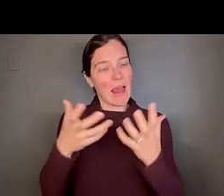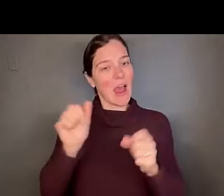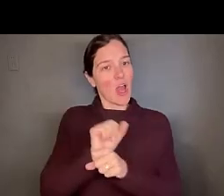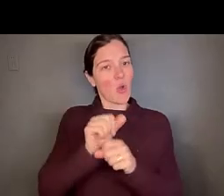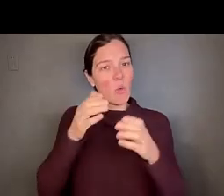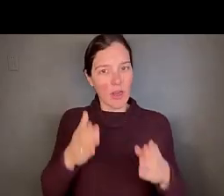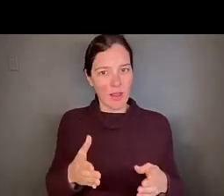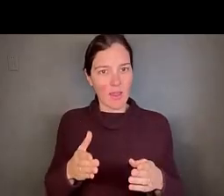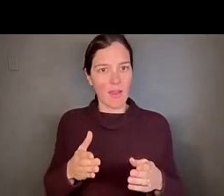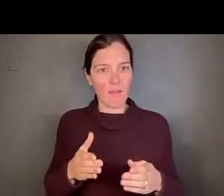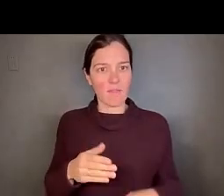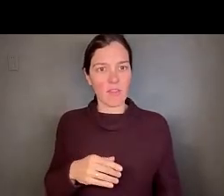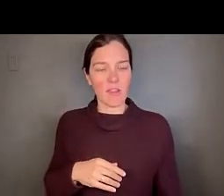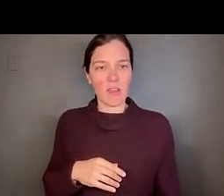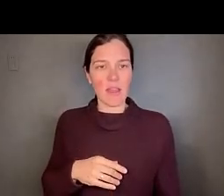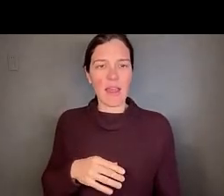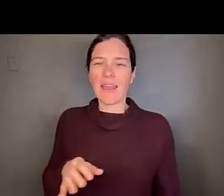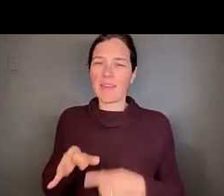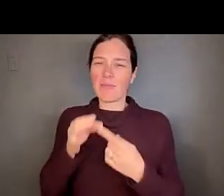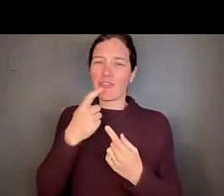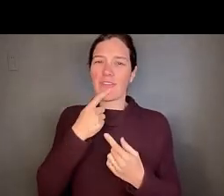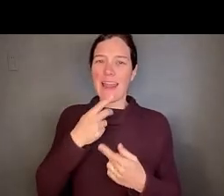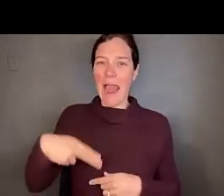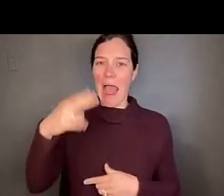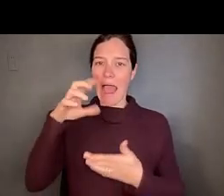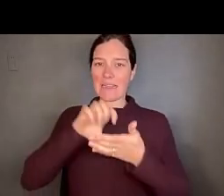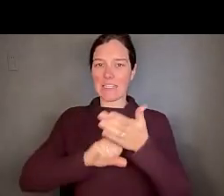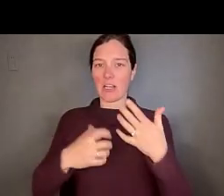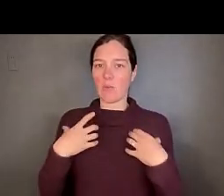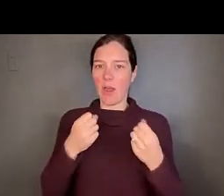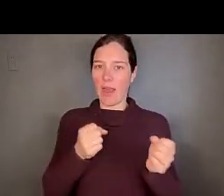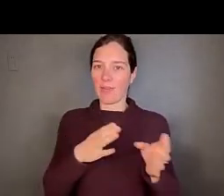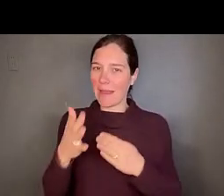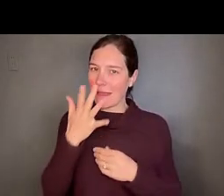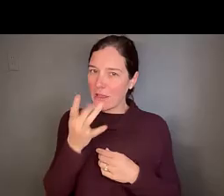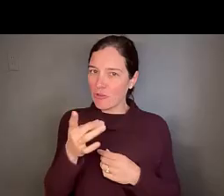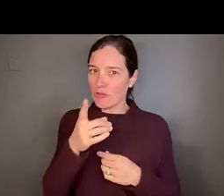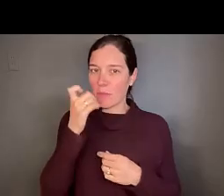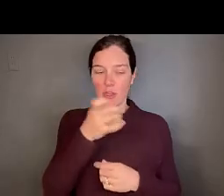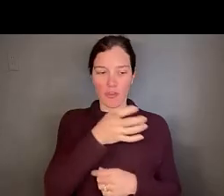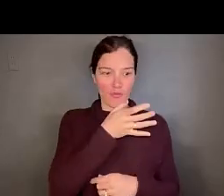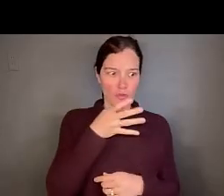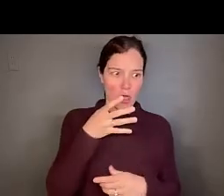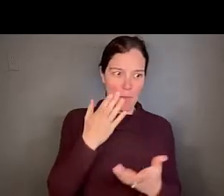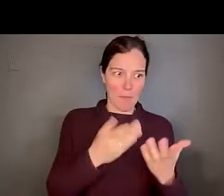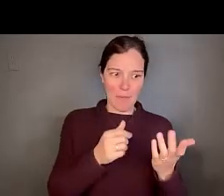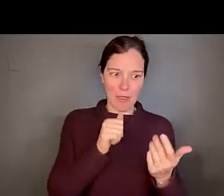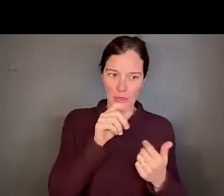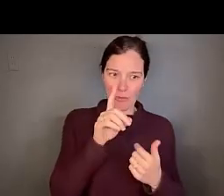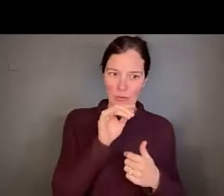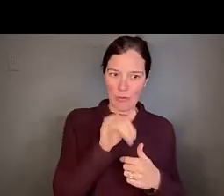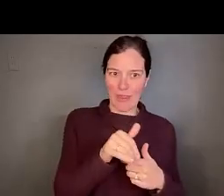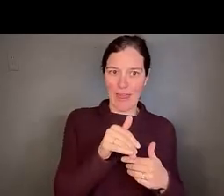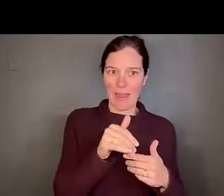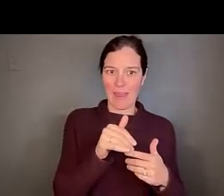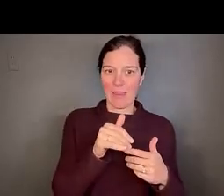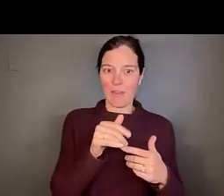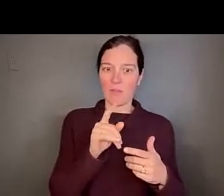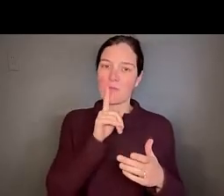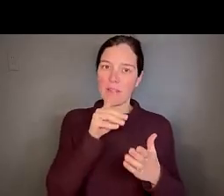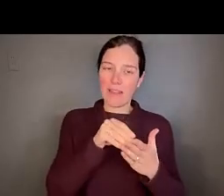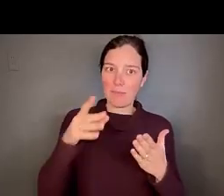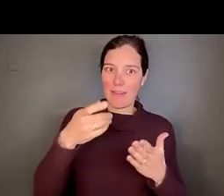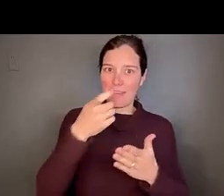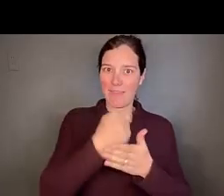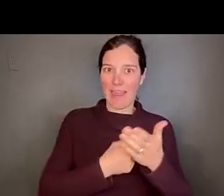do, especially what you said on the high deductible health plan is really interesting, where the rural might not do that next generation really expensive care where they